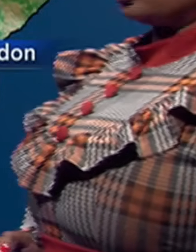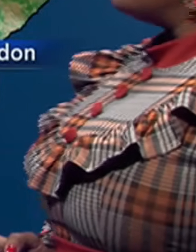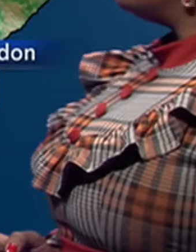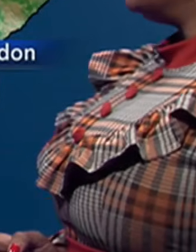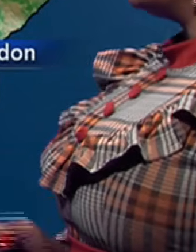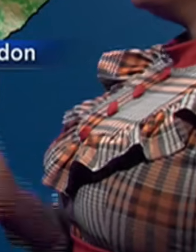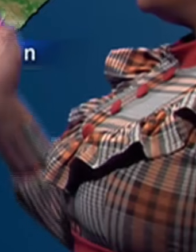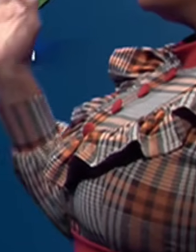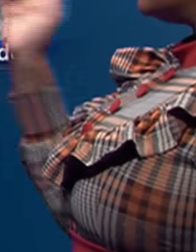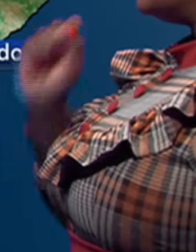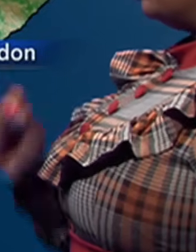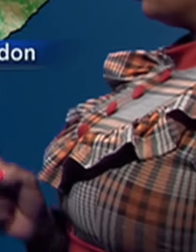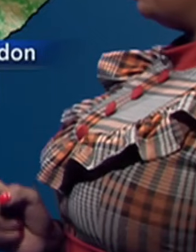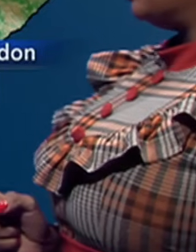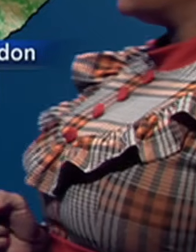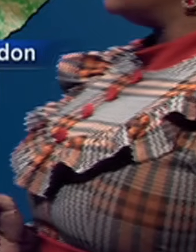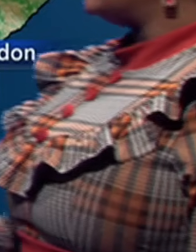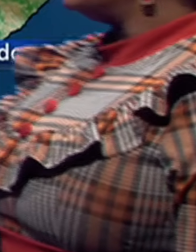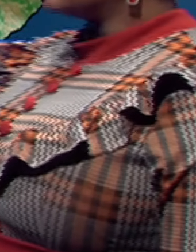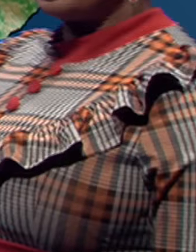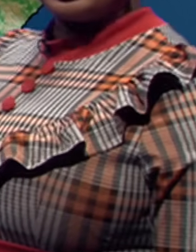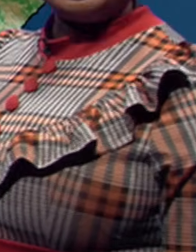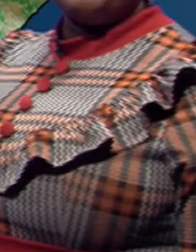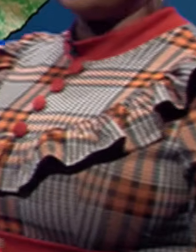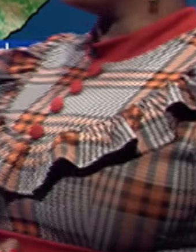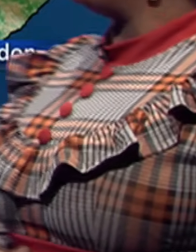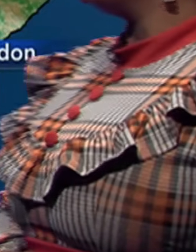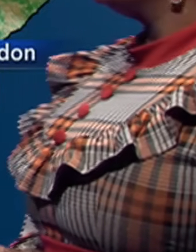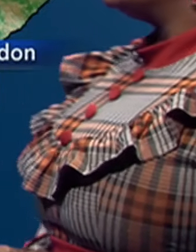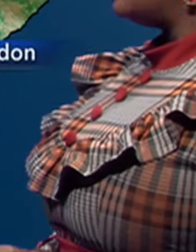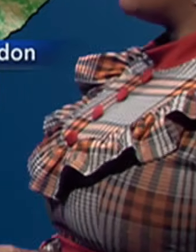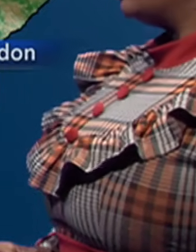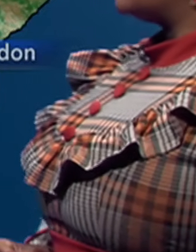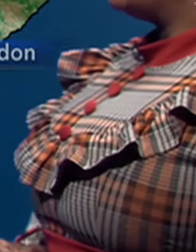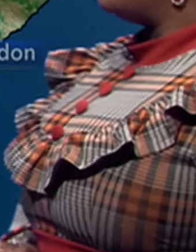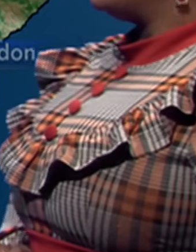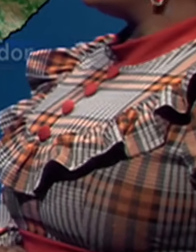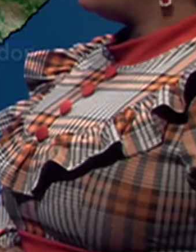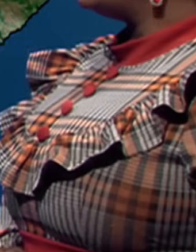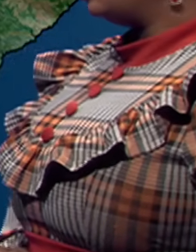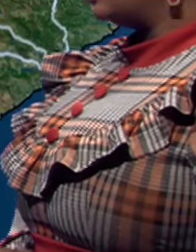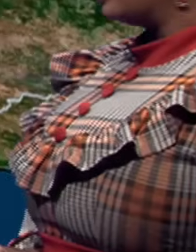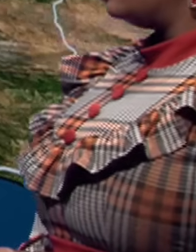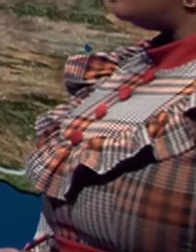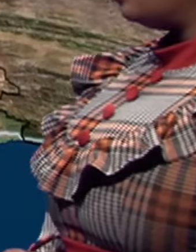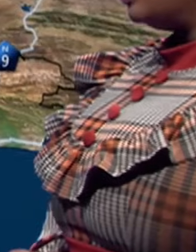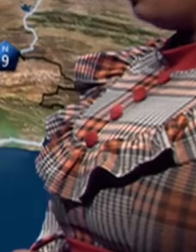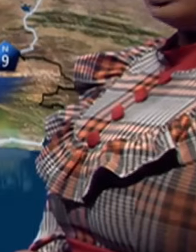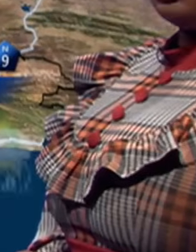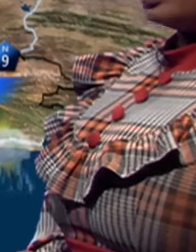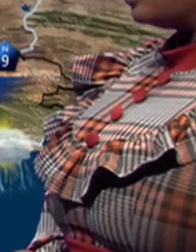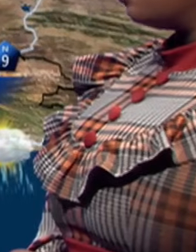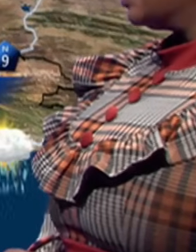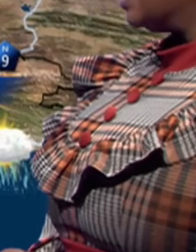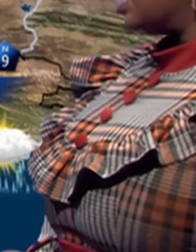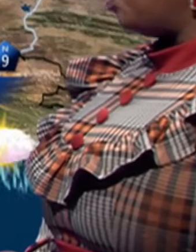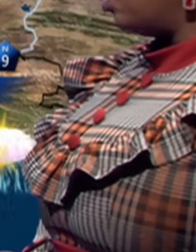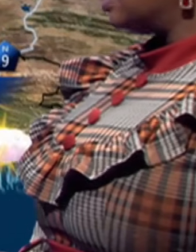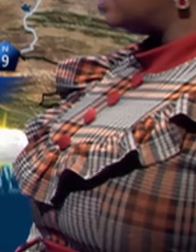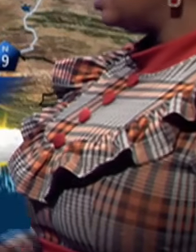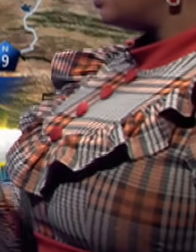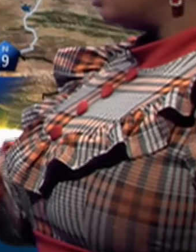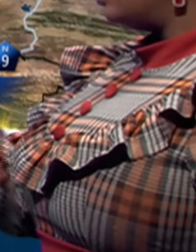tše 29 Mthatha 29 Qebega ka tše 30 ge re tswela pele jwale go tšona re lebelela gona o leng go la Western